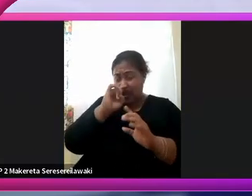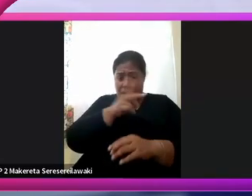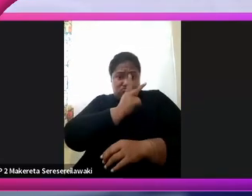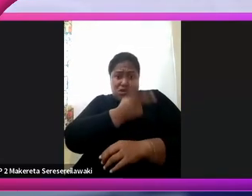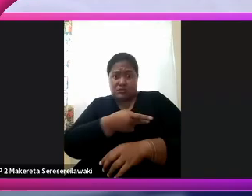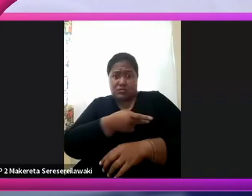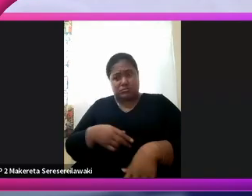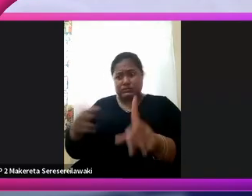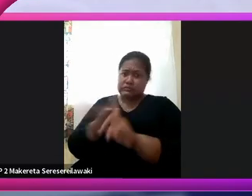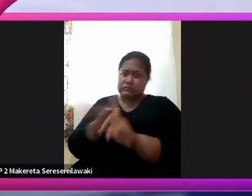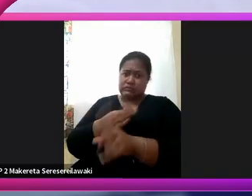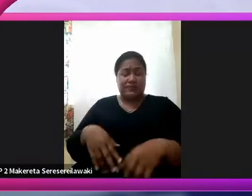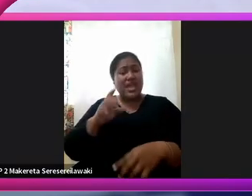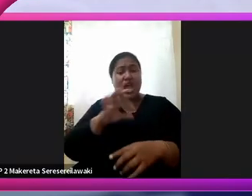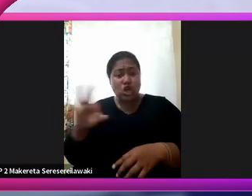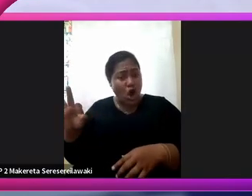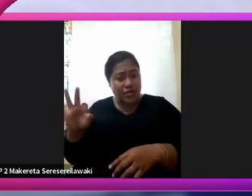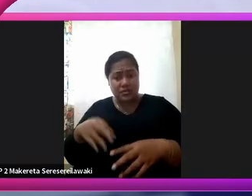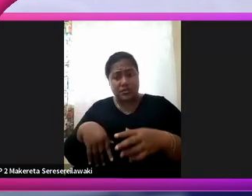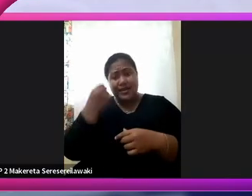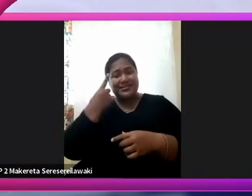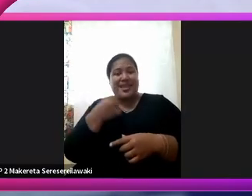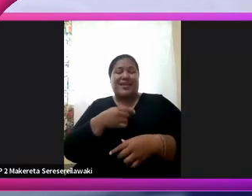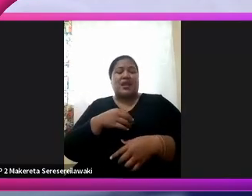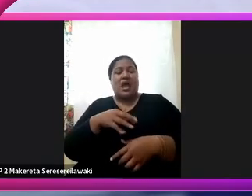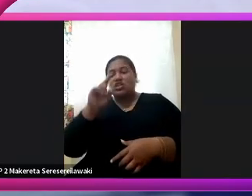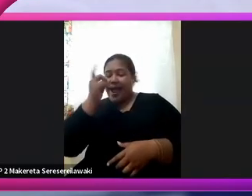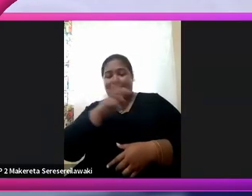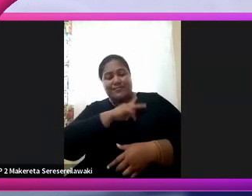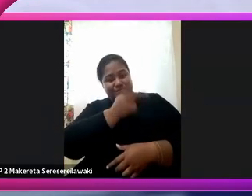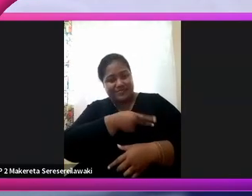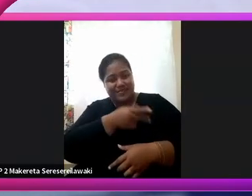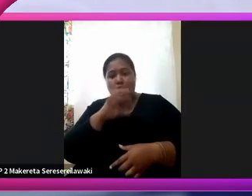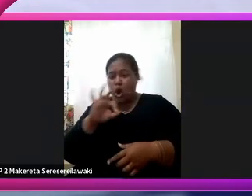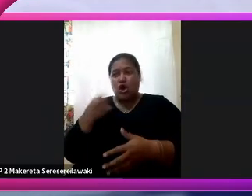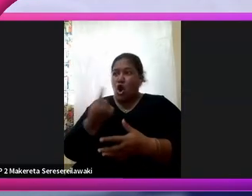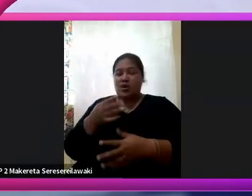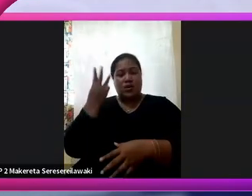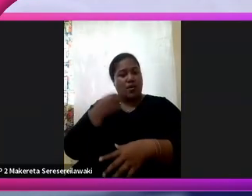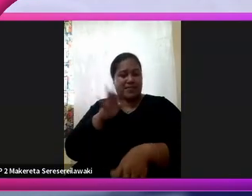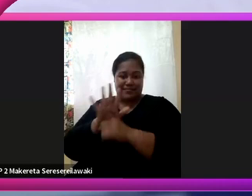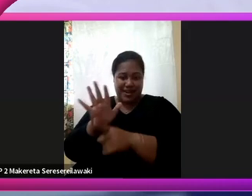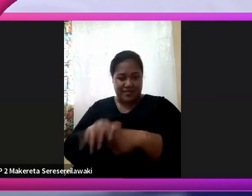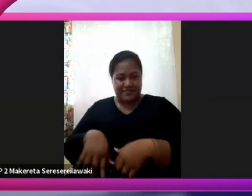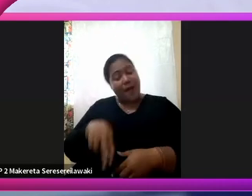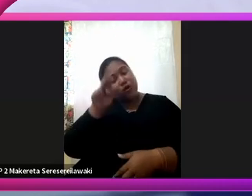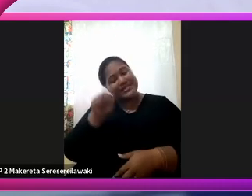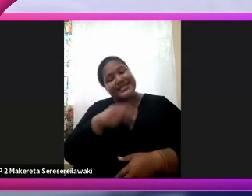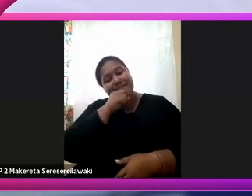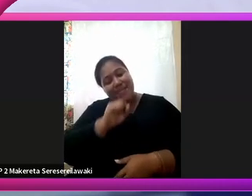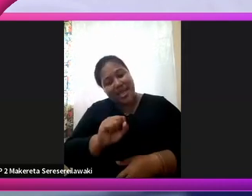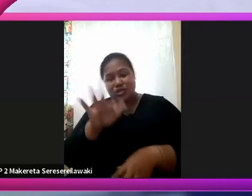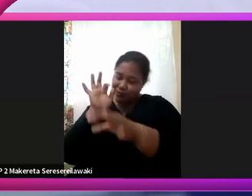understand that conceive is not her alone. She cannot get pregnant alone. She needs to be a man to make her pregnant, and the man have to